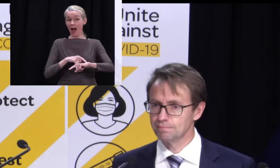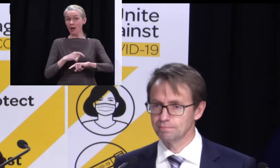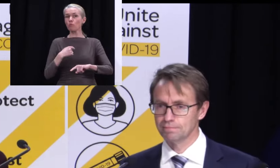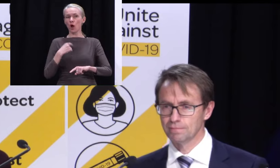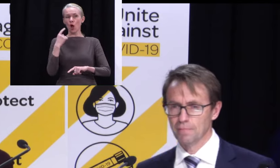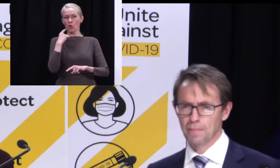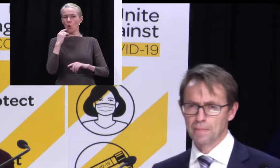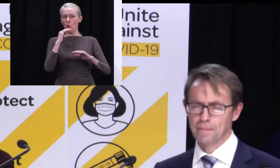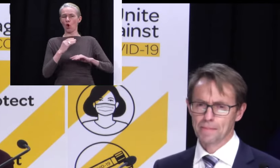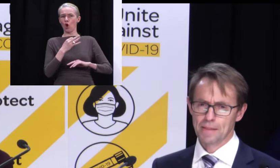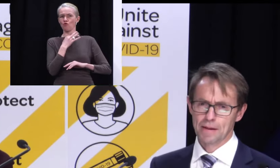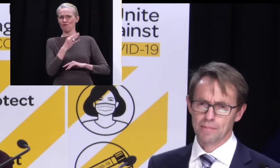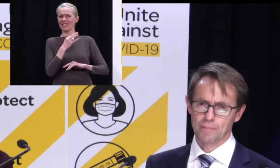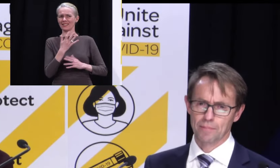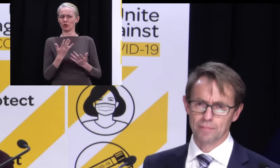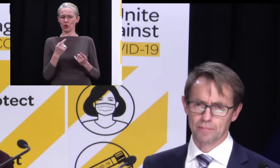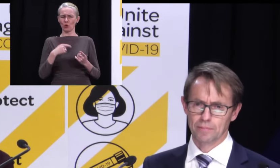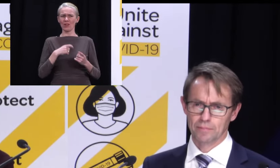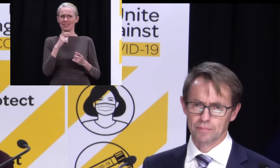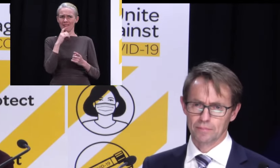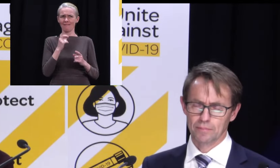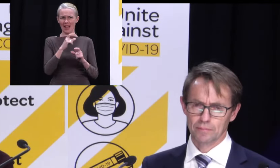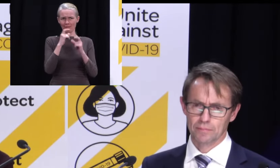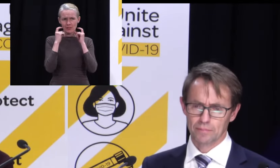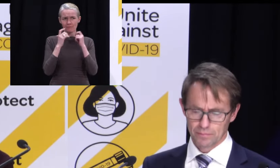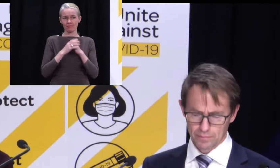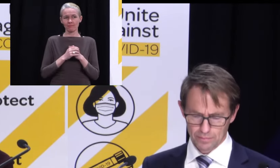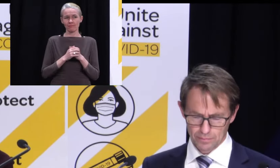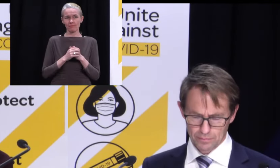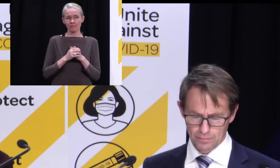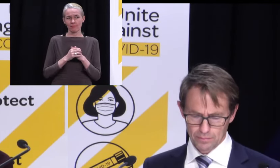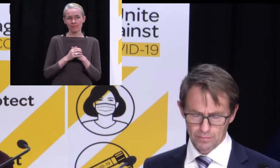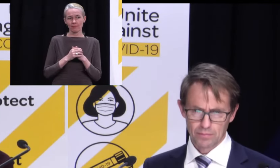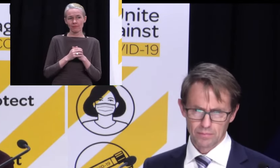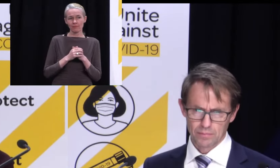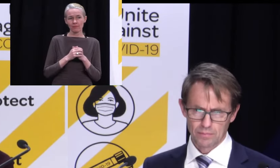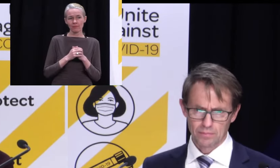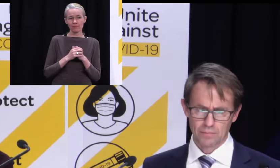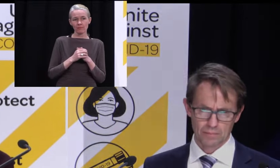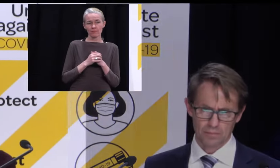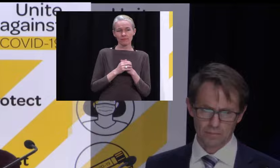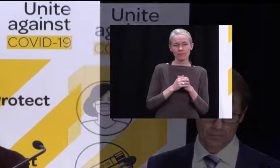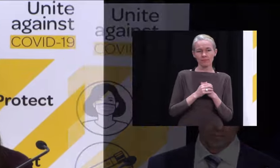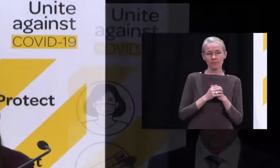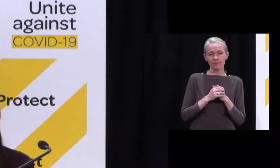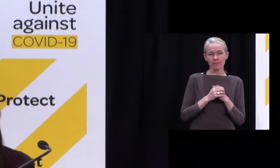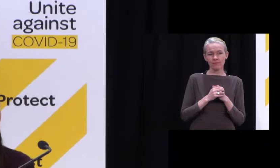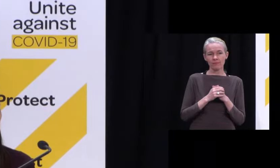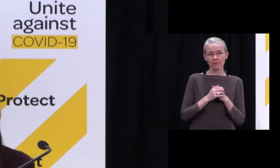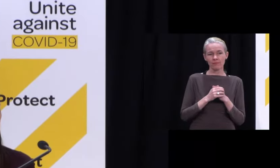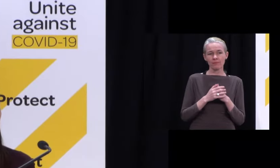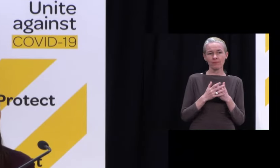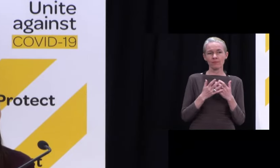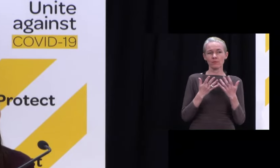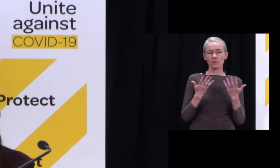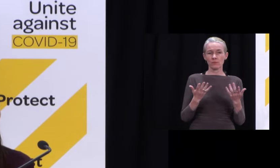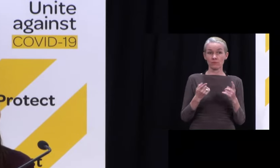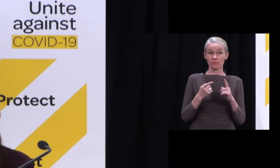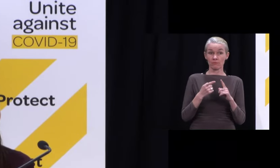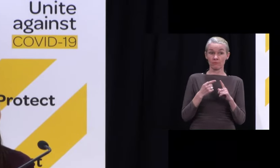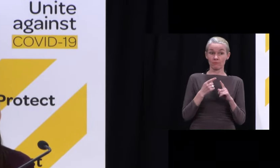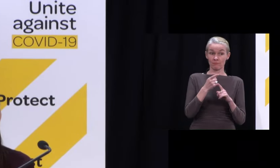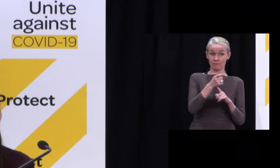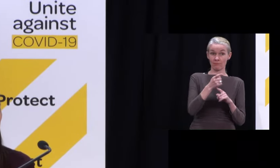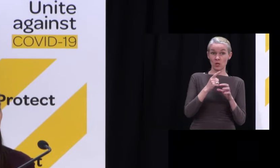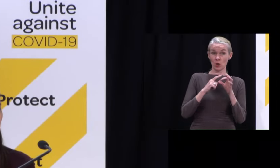Just back to Friday's attack. We're getting new perspectives and different voices come out around that since then, including the Australian